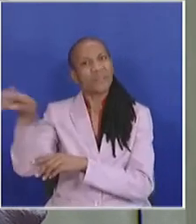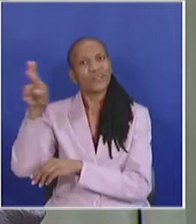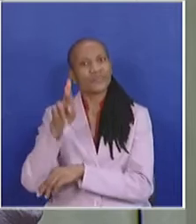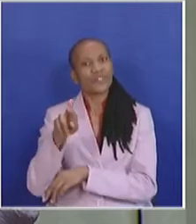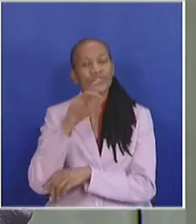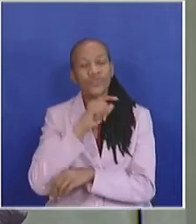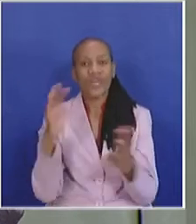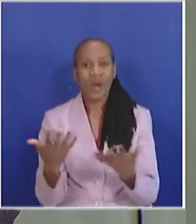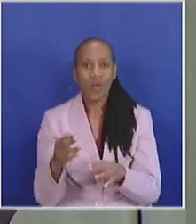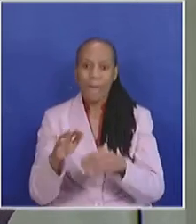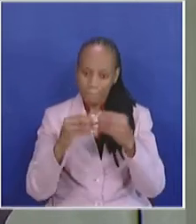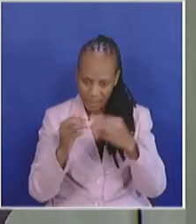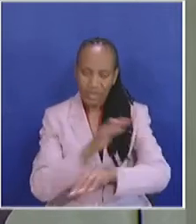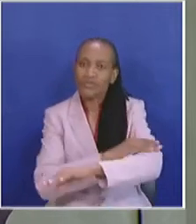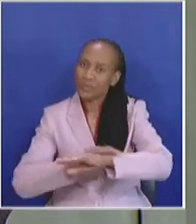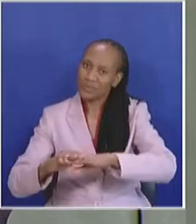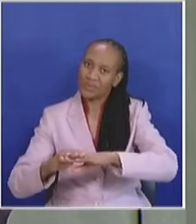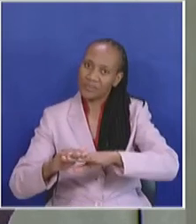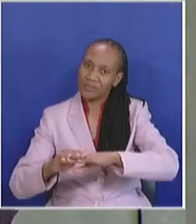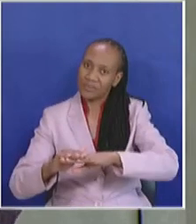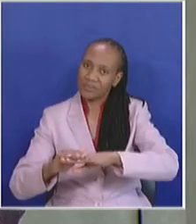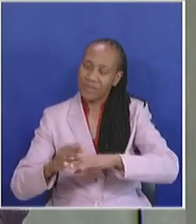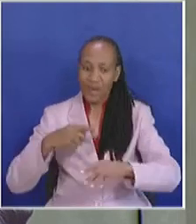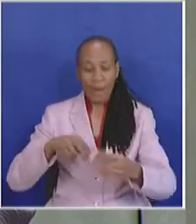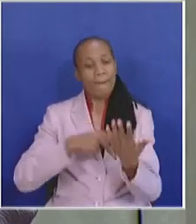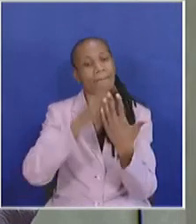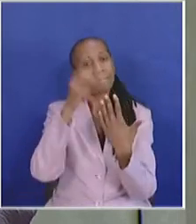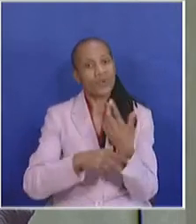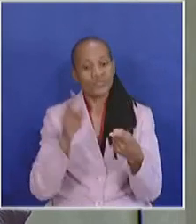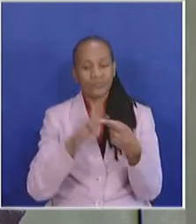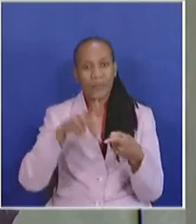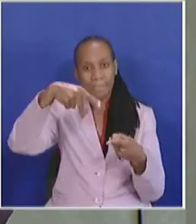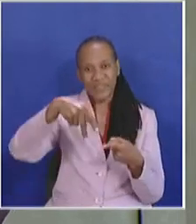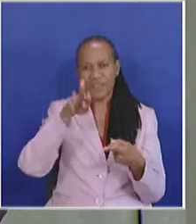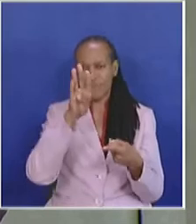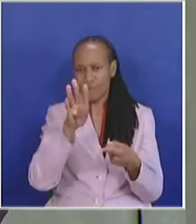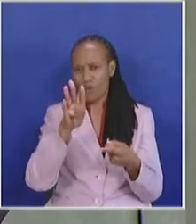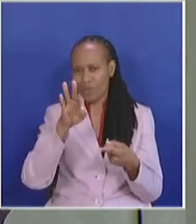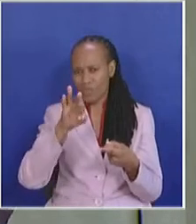roads constructions. We are talking about projects like P435,